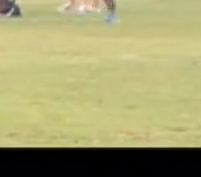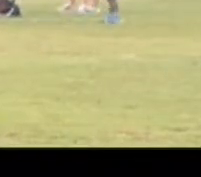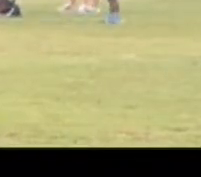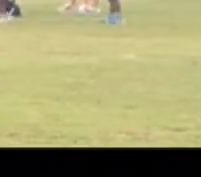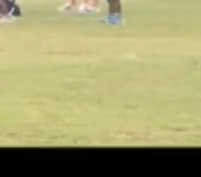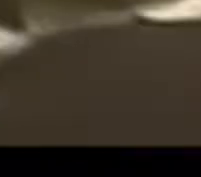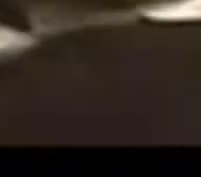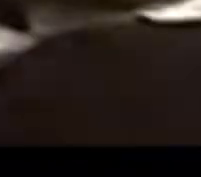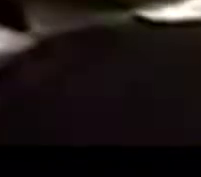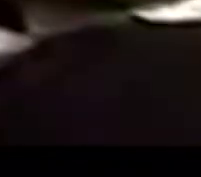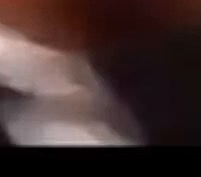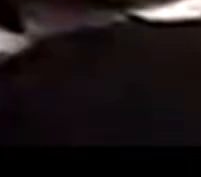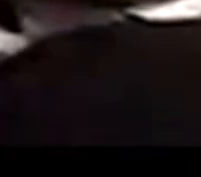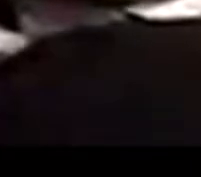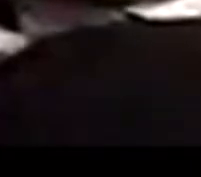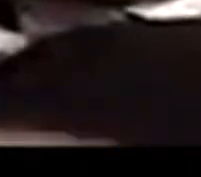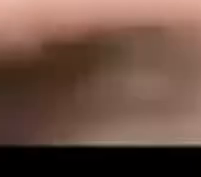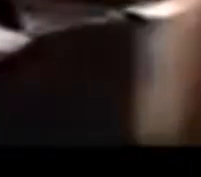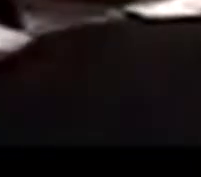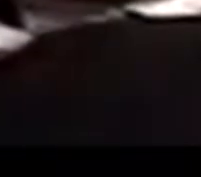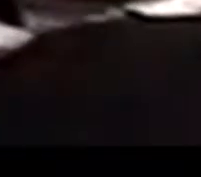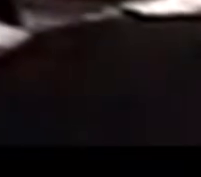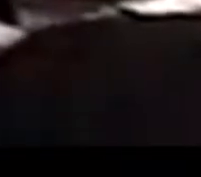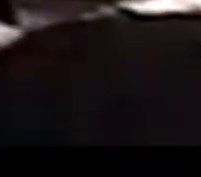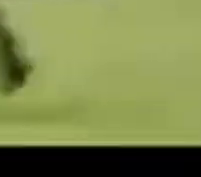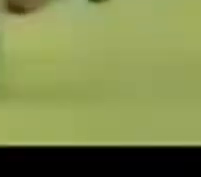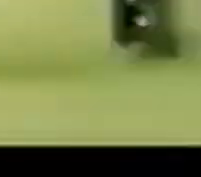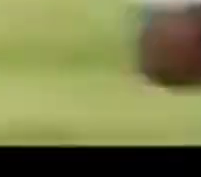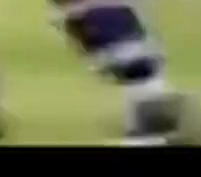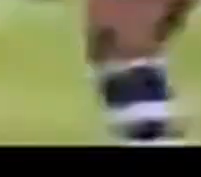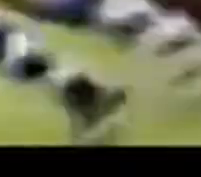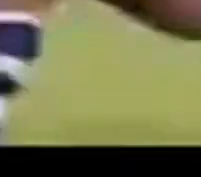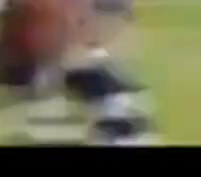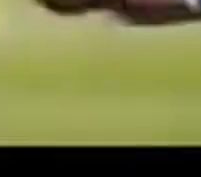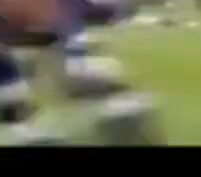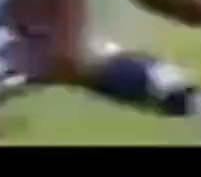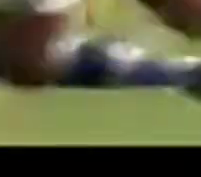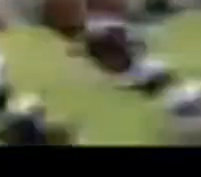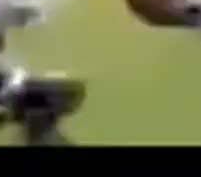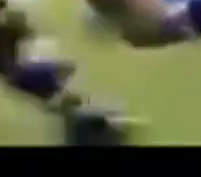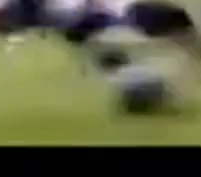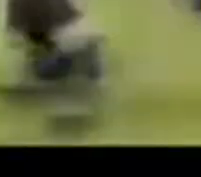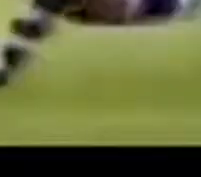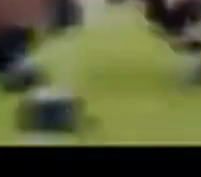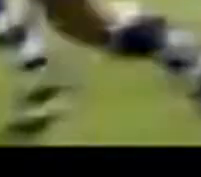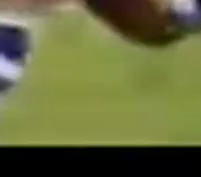what inspired me. Registration, cops